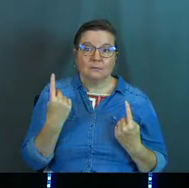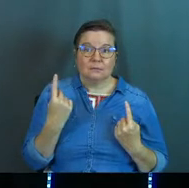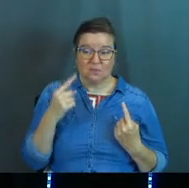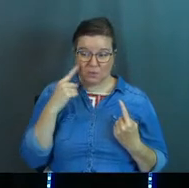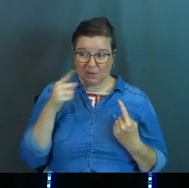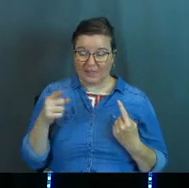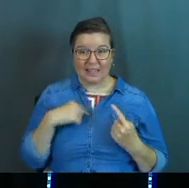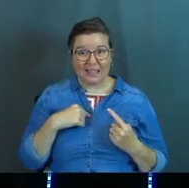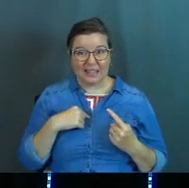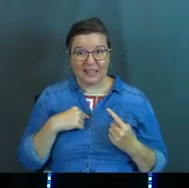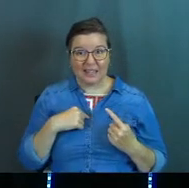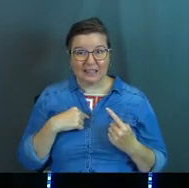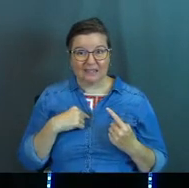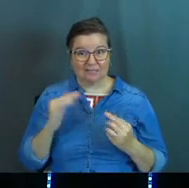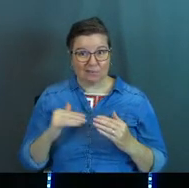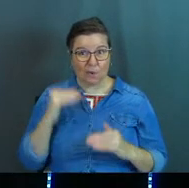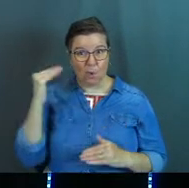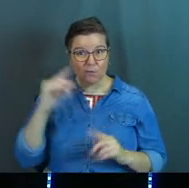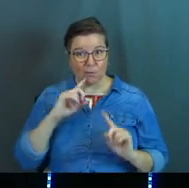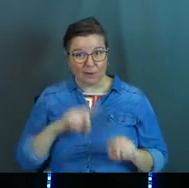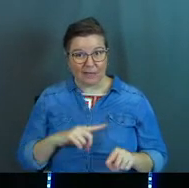think he overreacts here just a little bit?